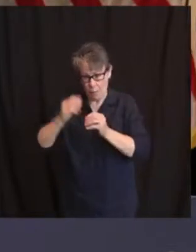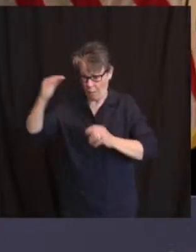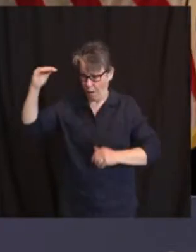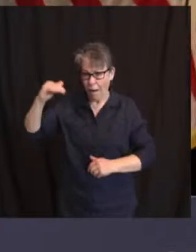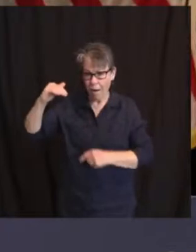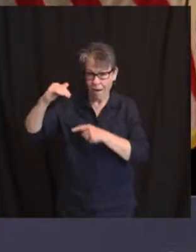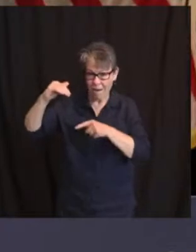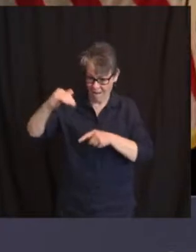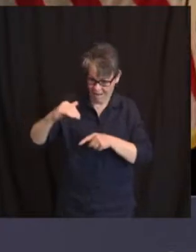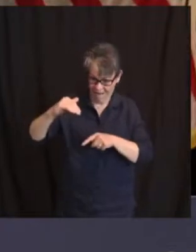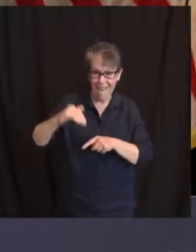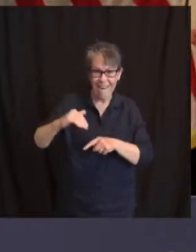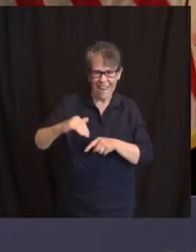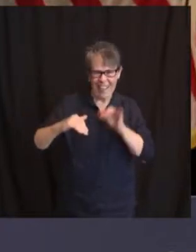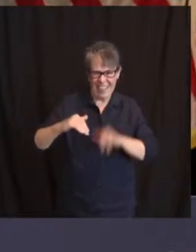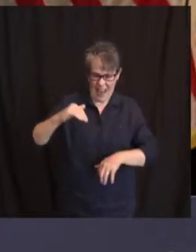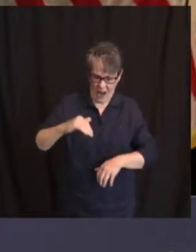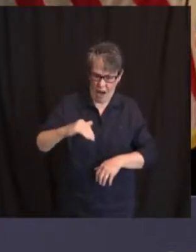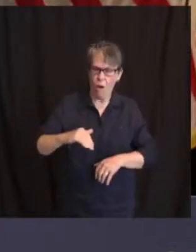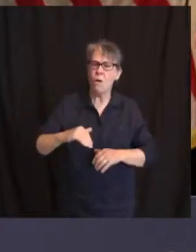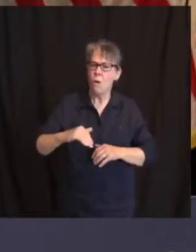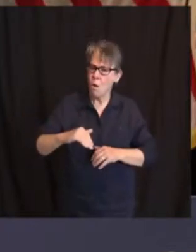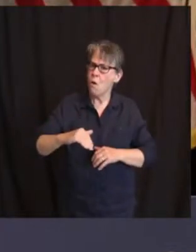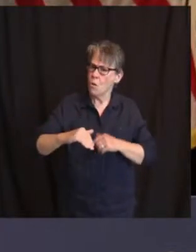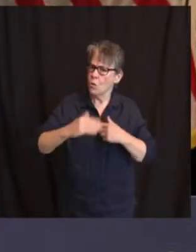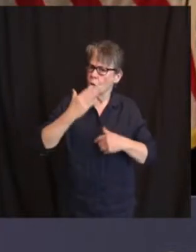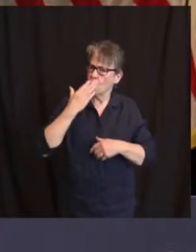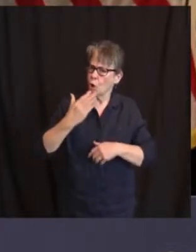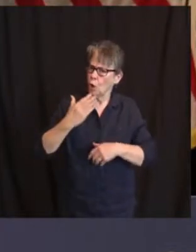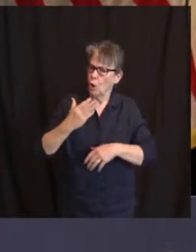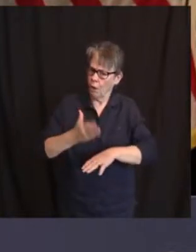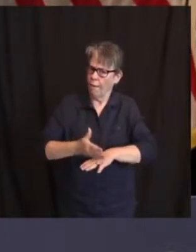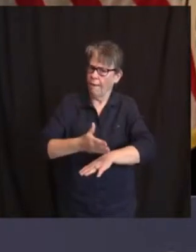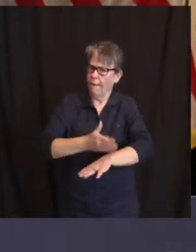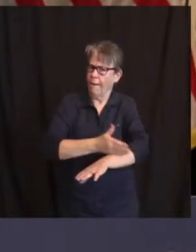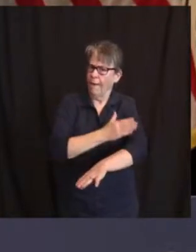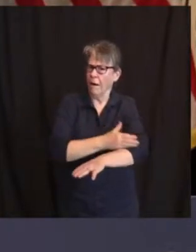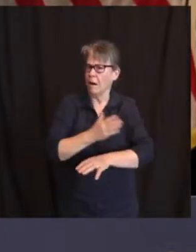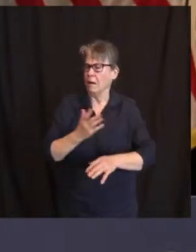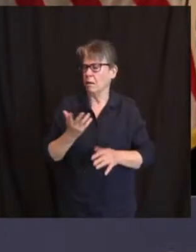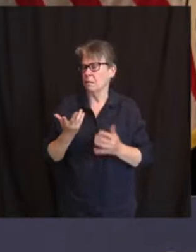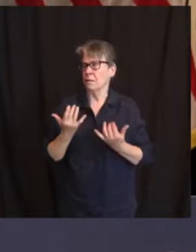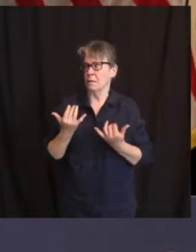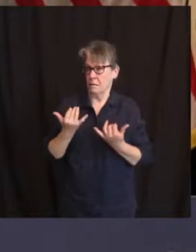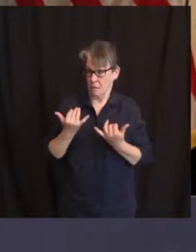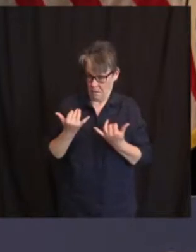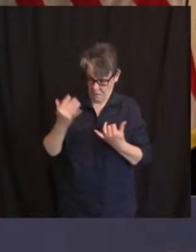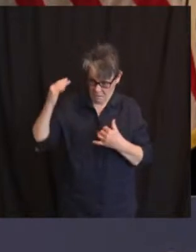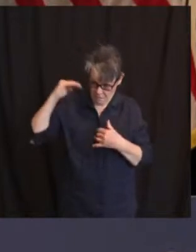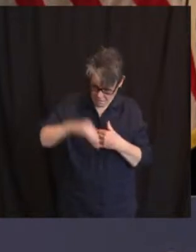full bore. Thank you. Why don't you come down to Matt in the front here, if you could, Brennan? Matt, good afternoon.